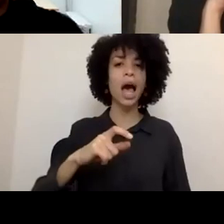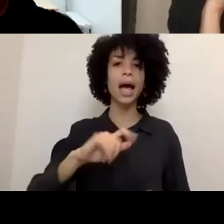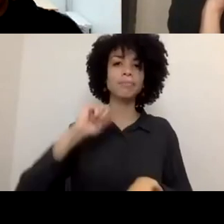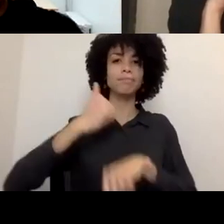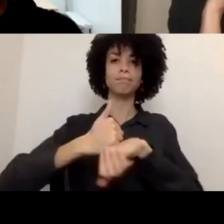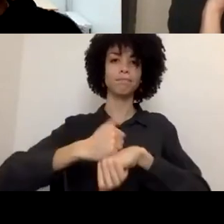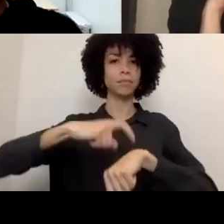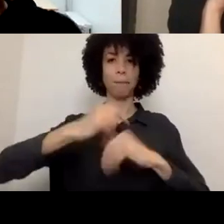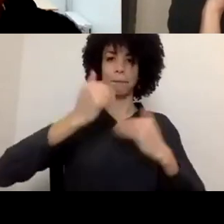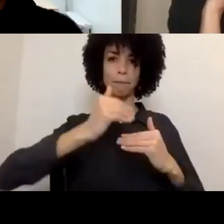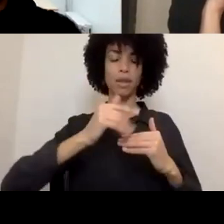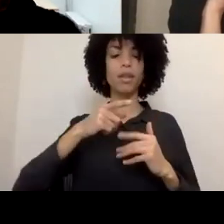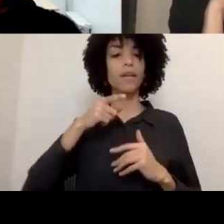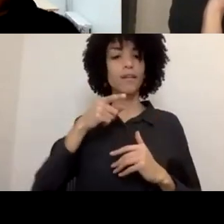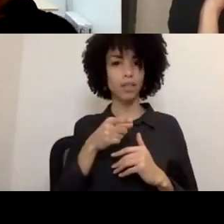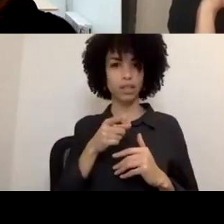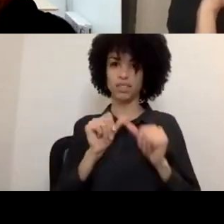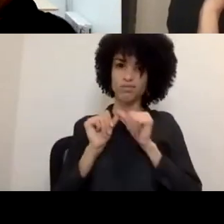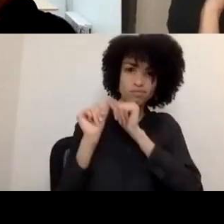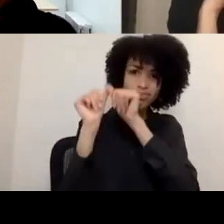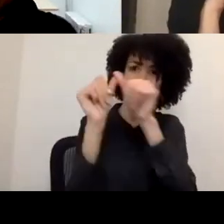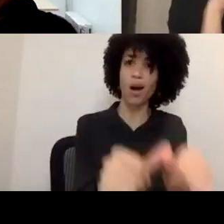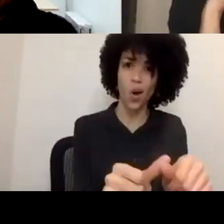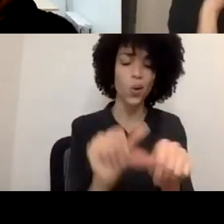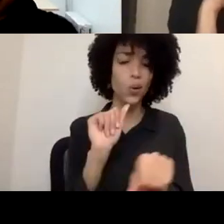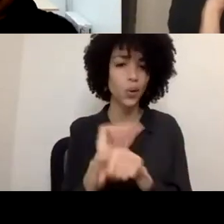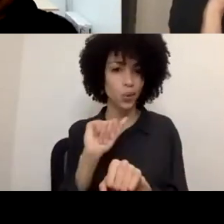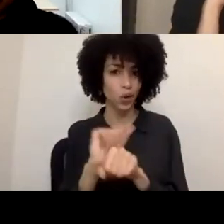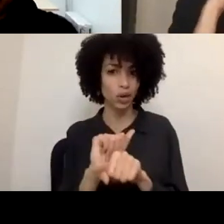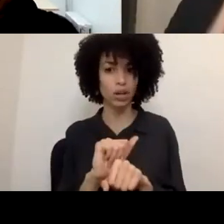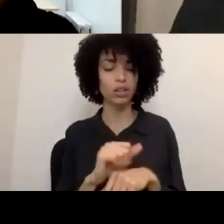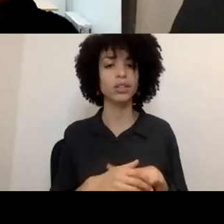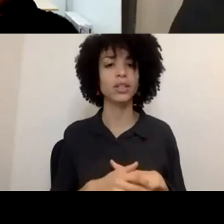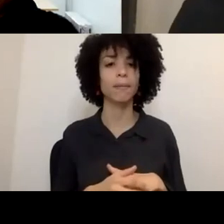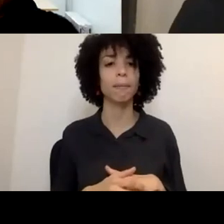of generational, sort of durational work that needs to happen over a longer term period.